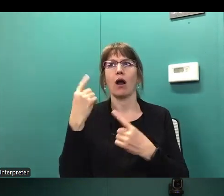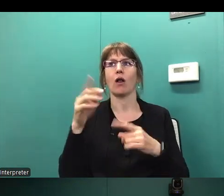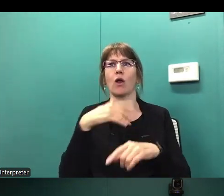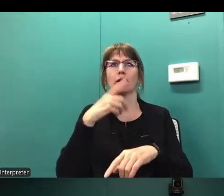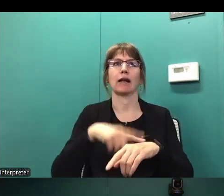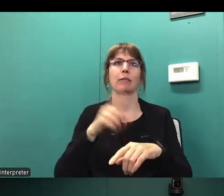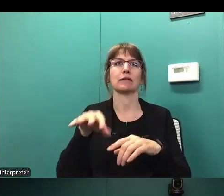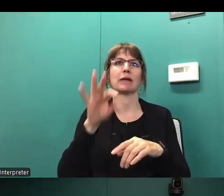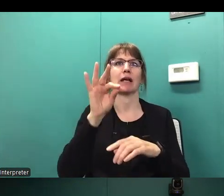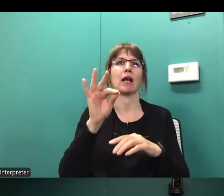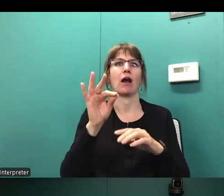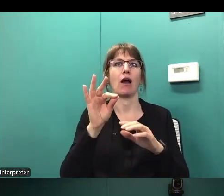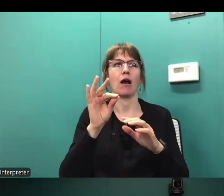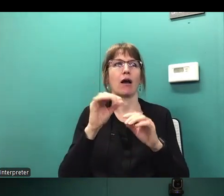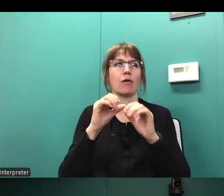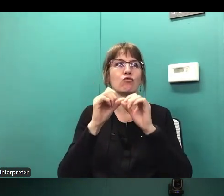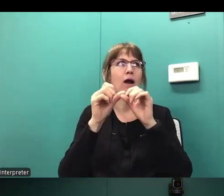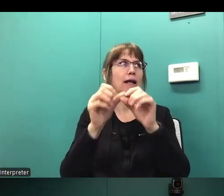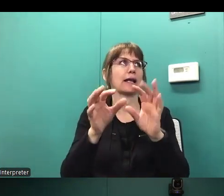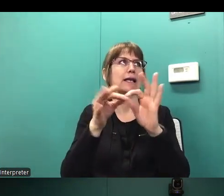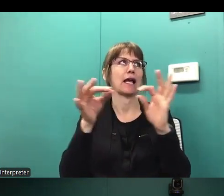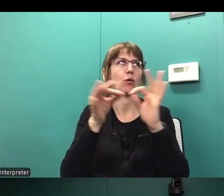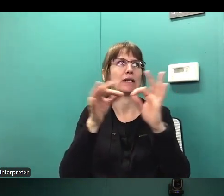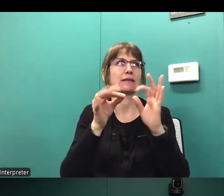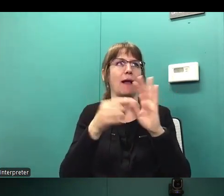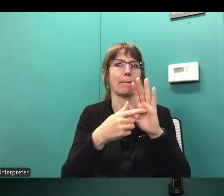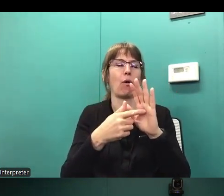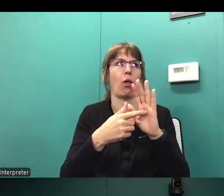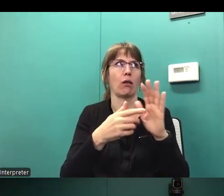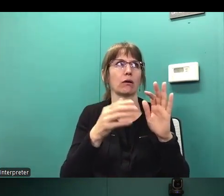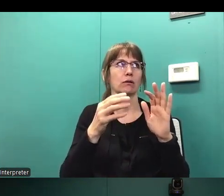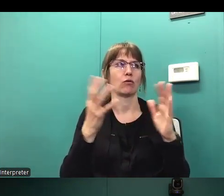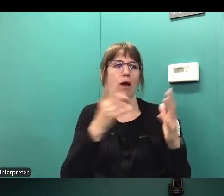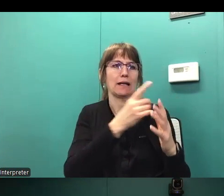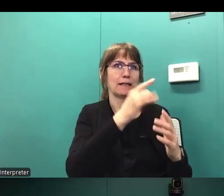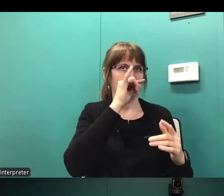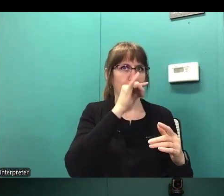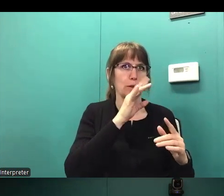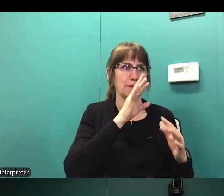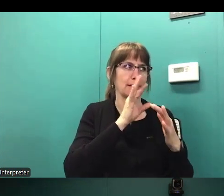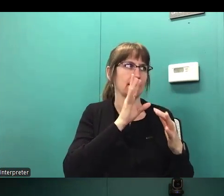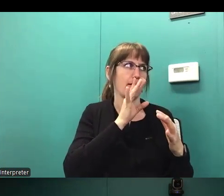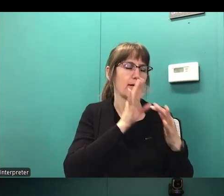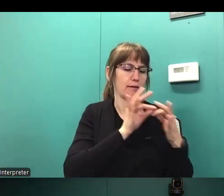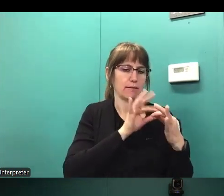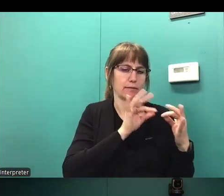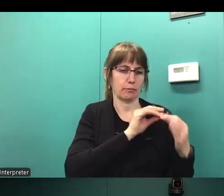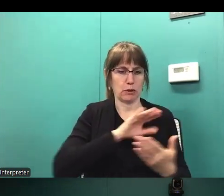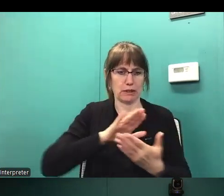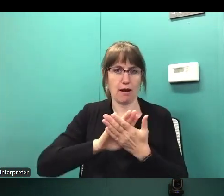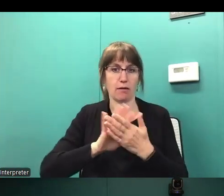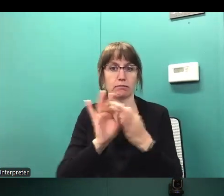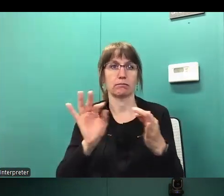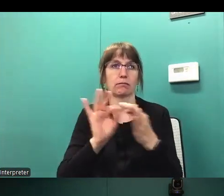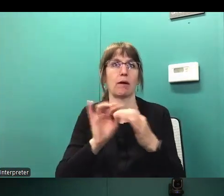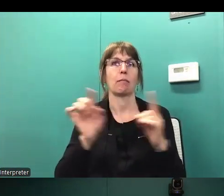running language sample of what a kid is saying. And while it's great, yes, and it's a quick and easy way to do it, it doesn't